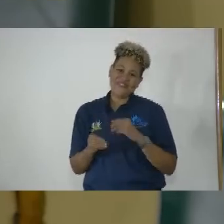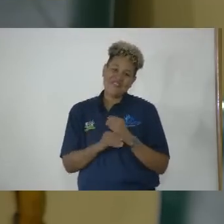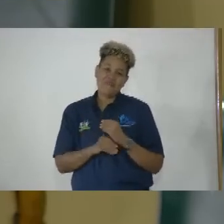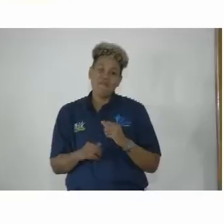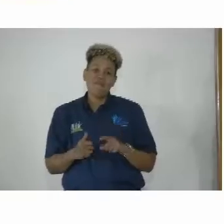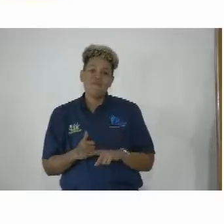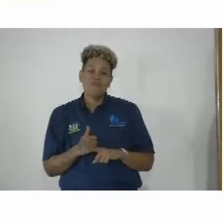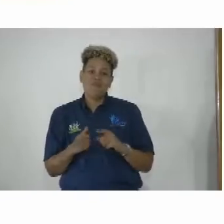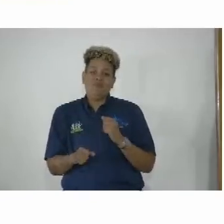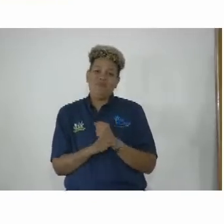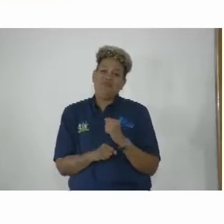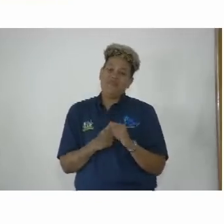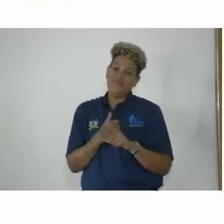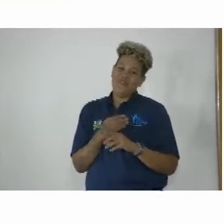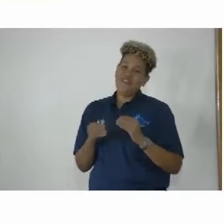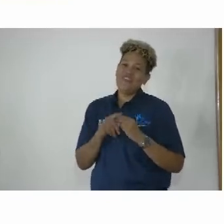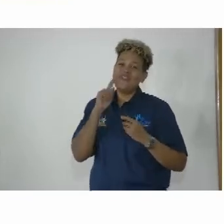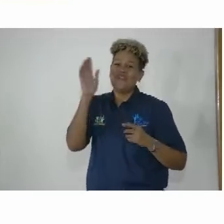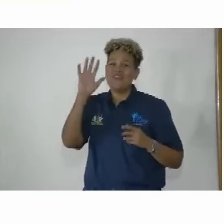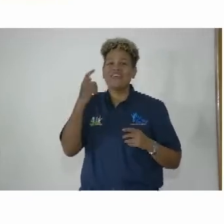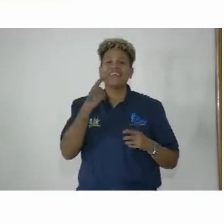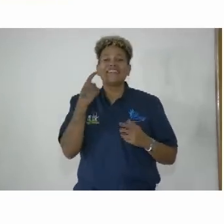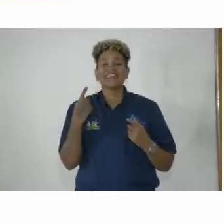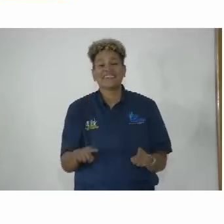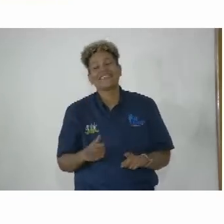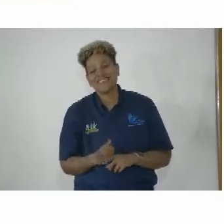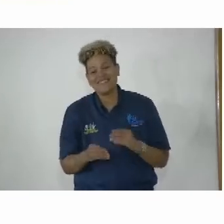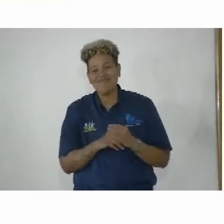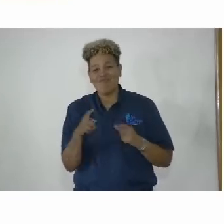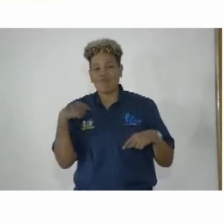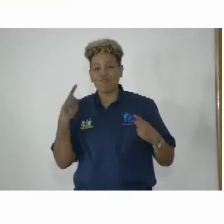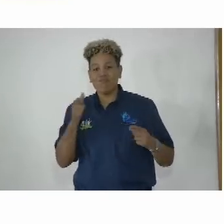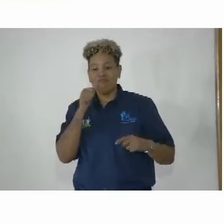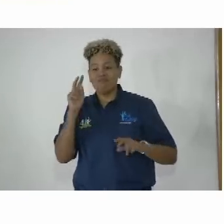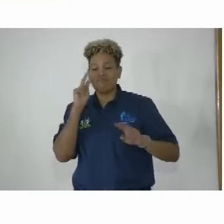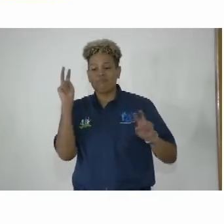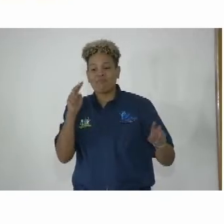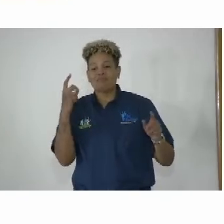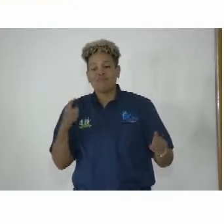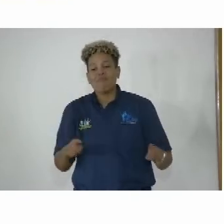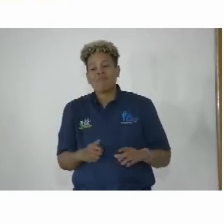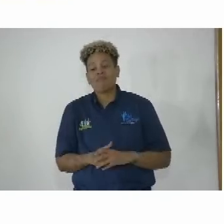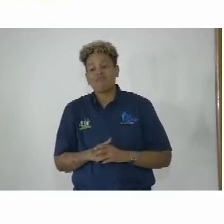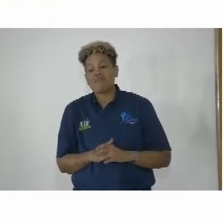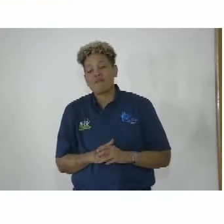Yes, he's waving and smiling since you're not looking.